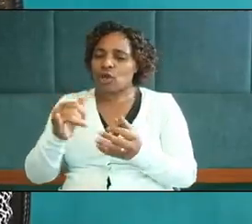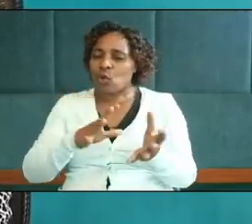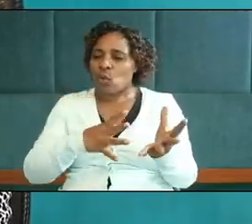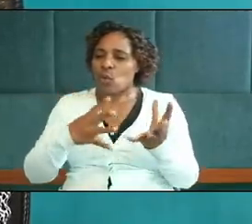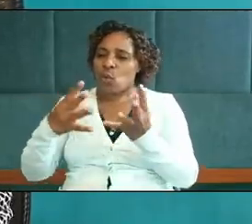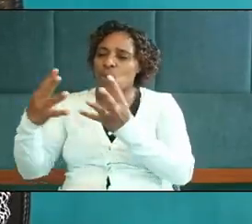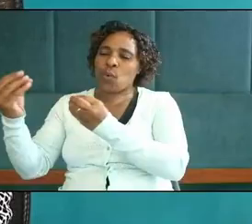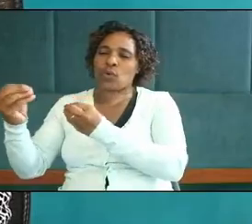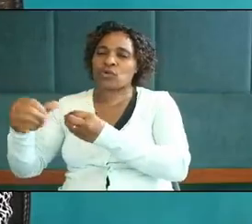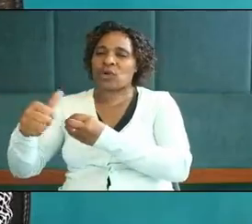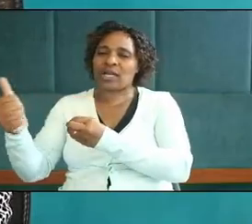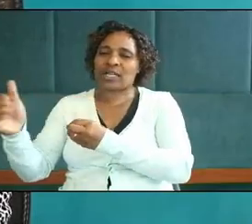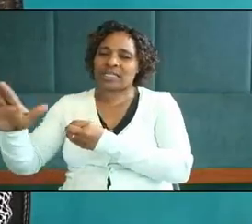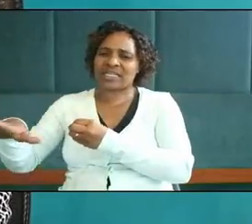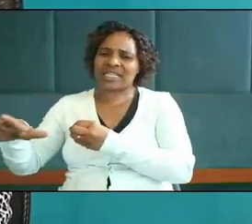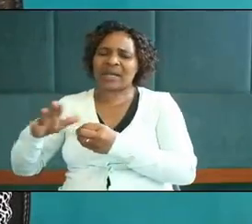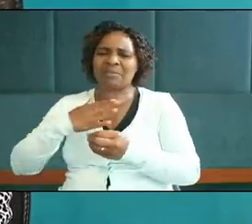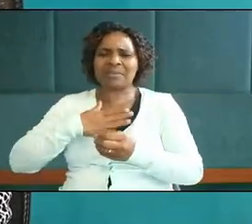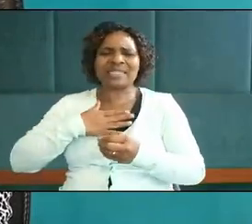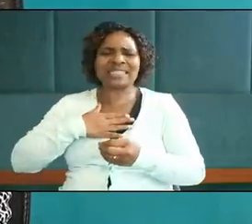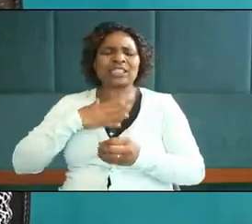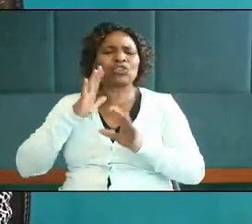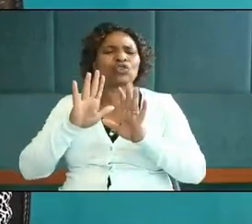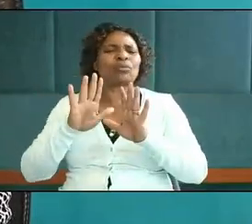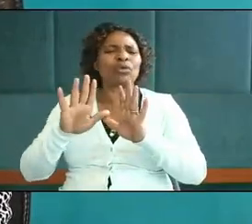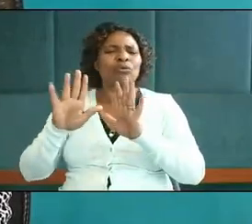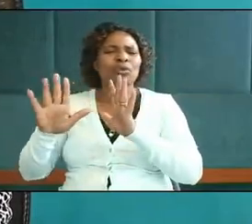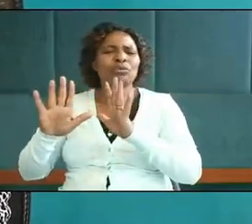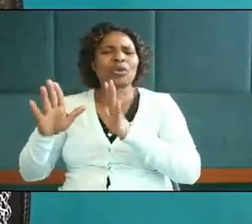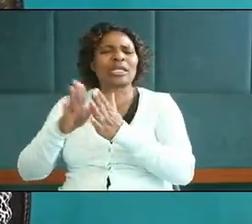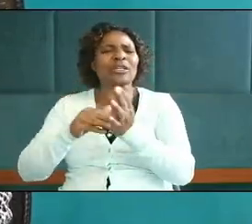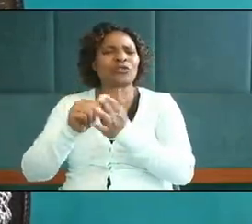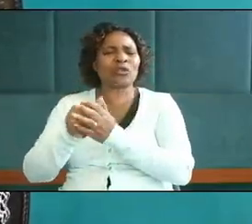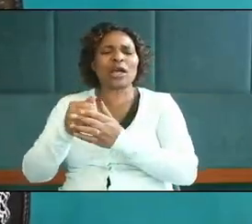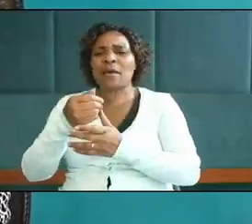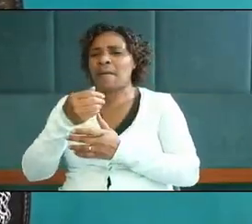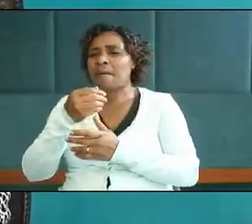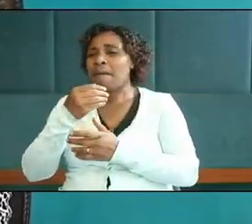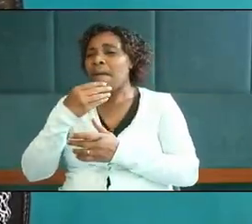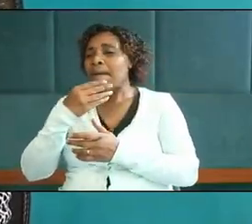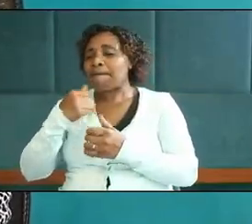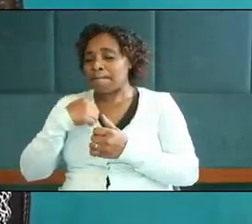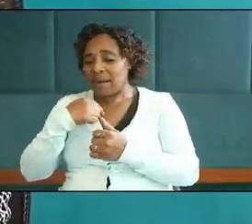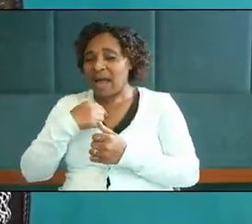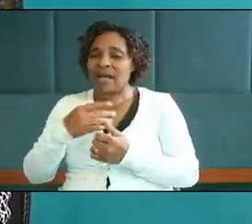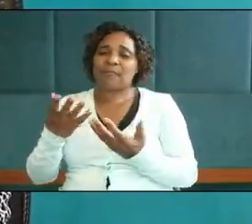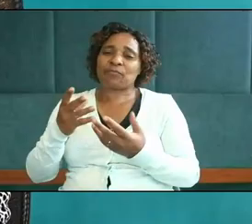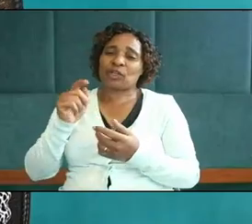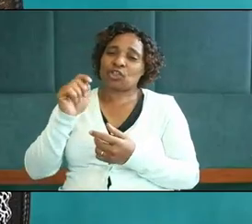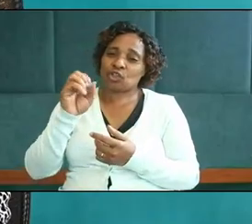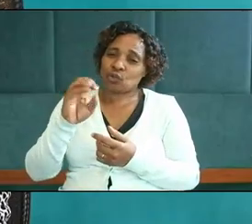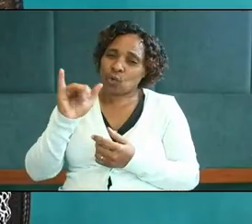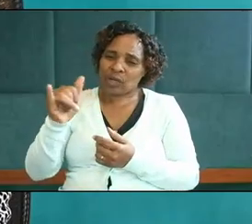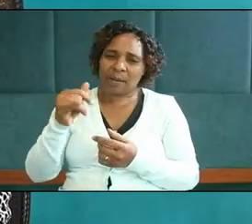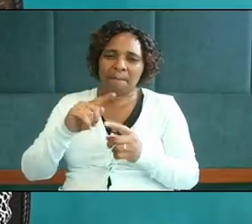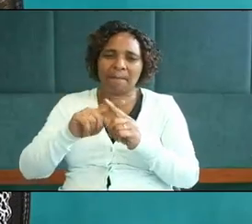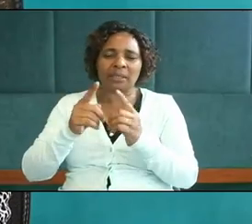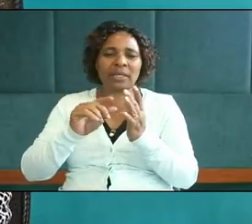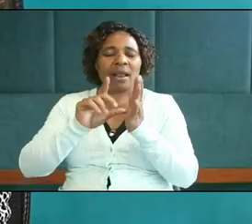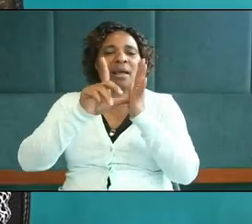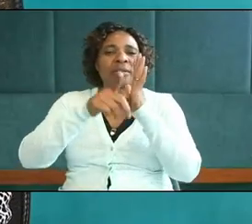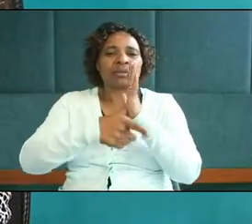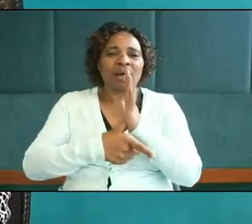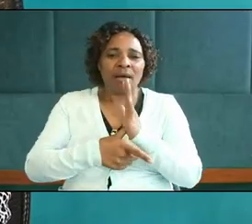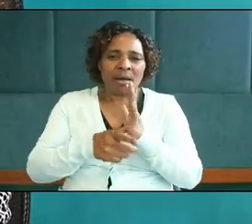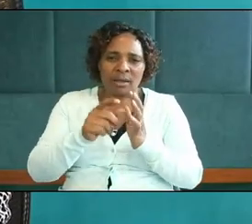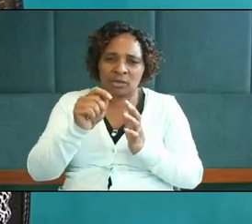boy was telling him, stop, stop, stop, please don't, you're going to spoil my toy. But he didn't understand. But later on, he realized, oh, okay, the toy has